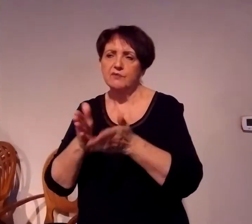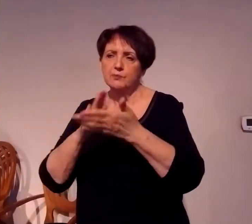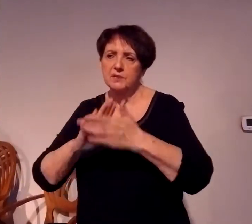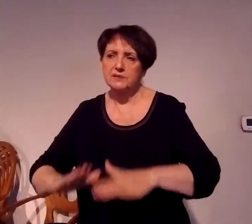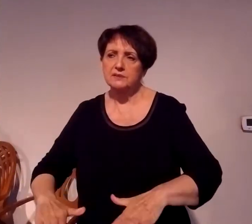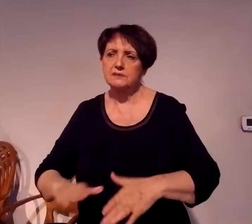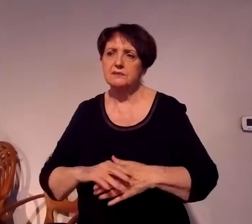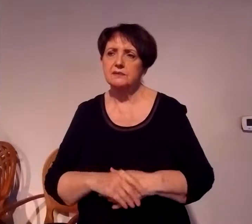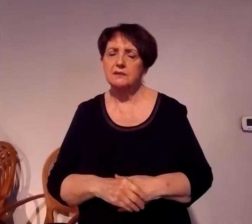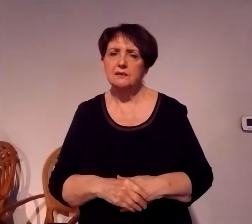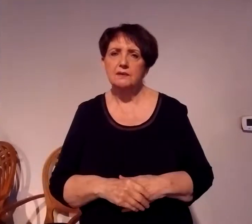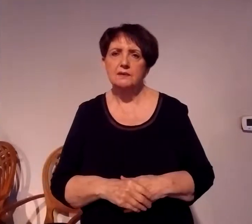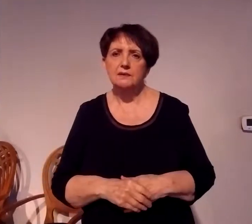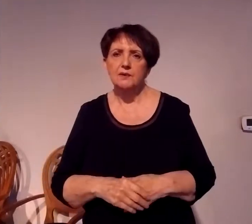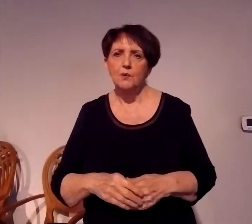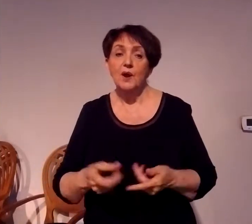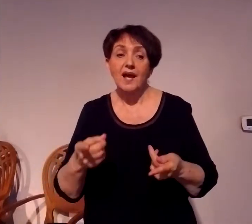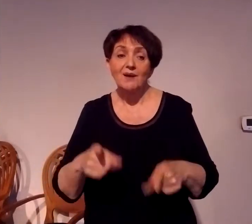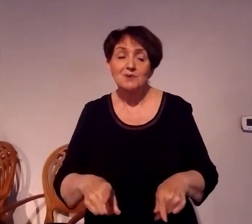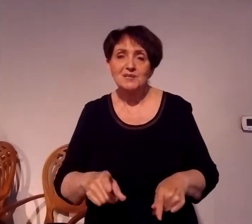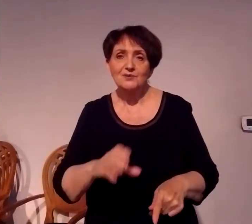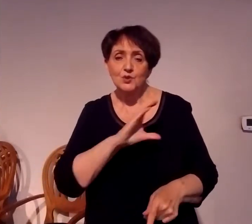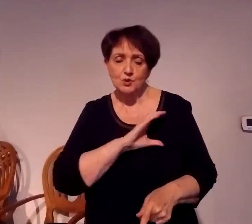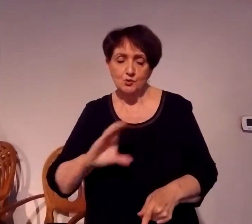We were picketed by the Christians.